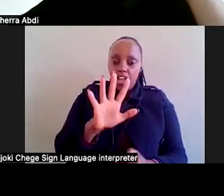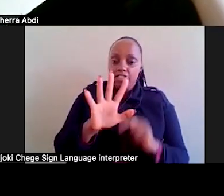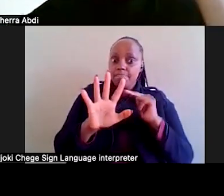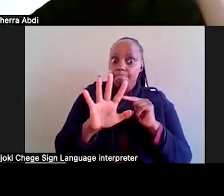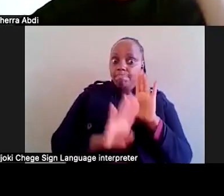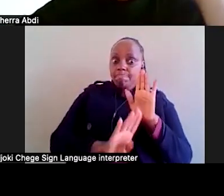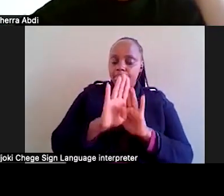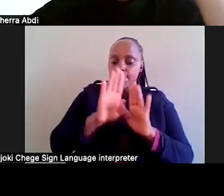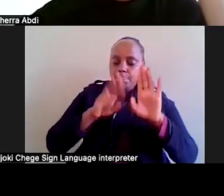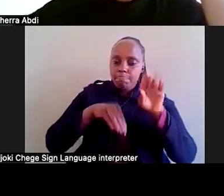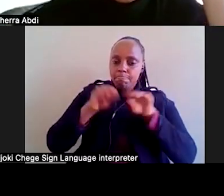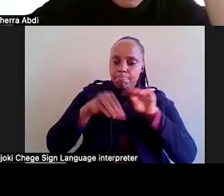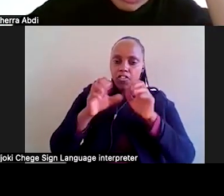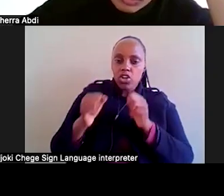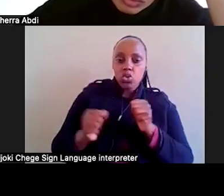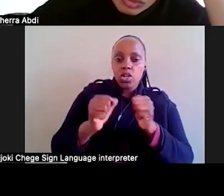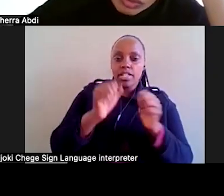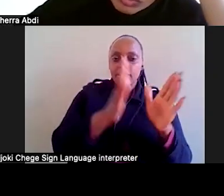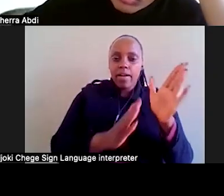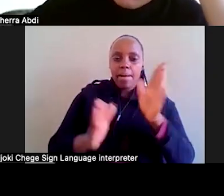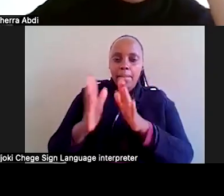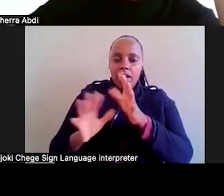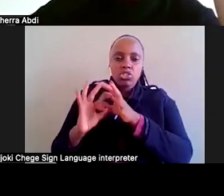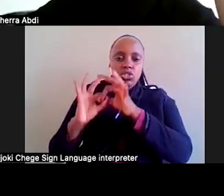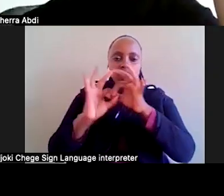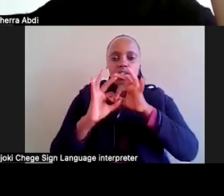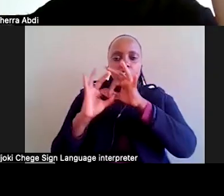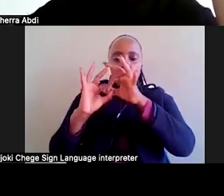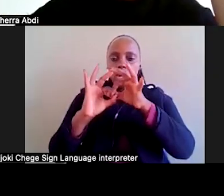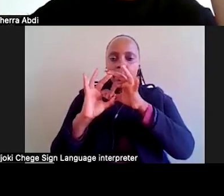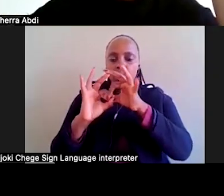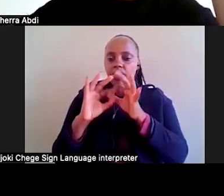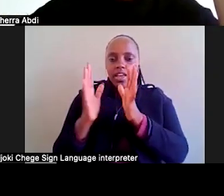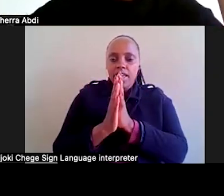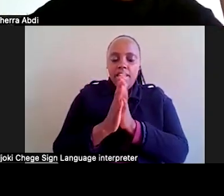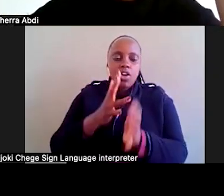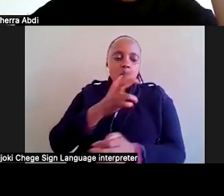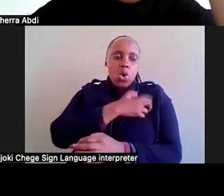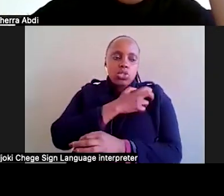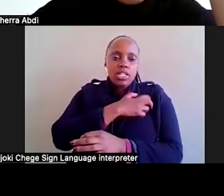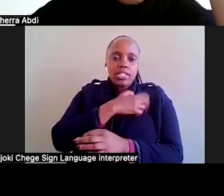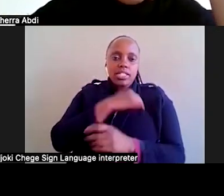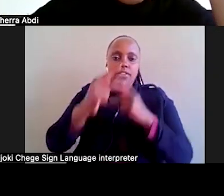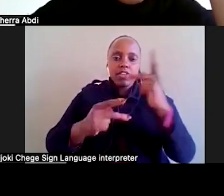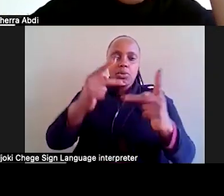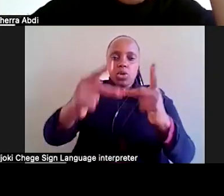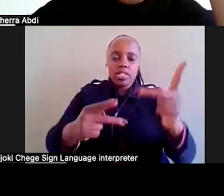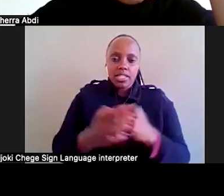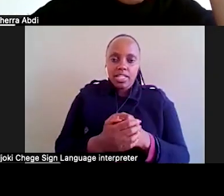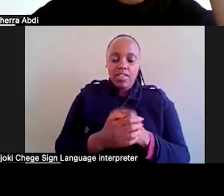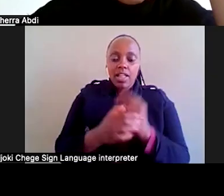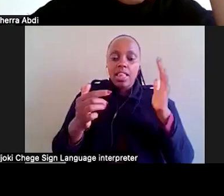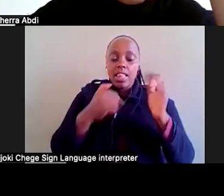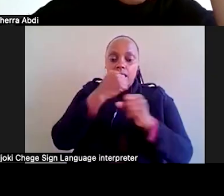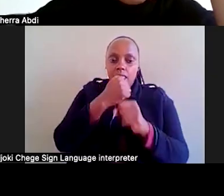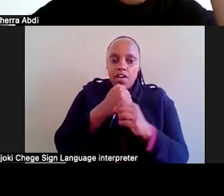of the strategic plan was a collaborative and consultative process. So it runs for